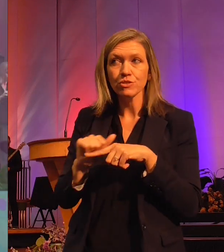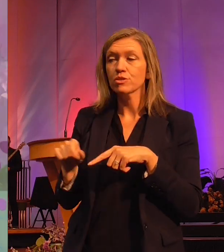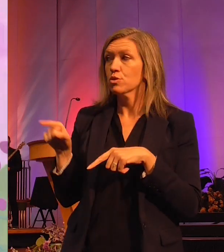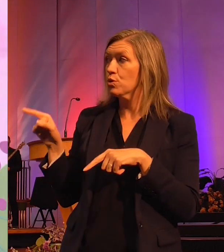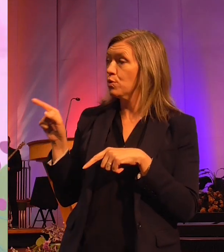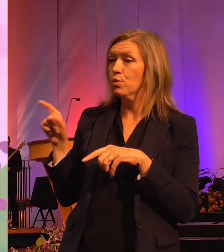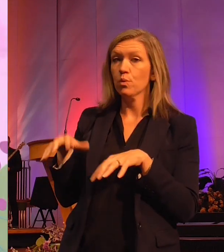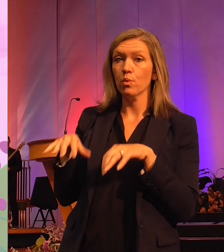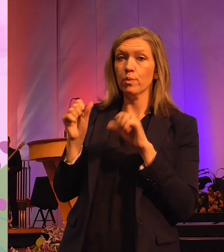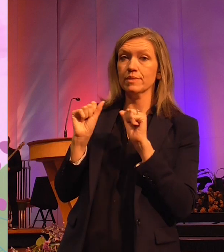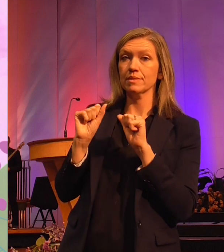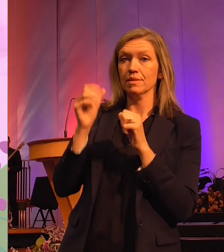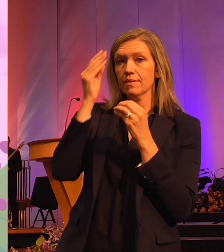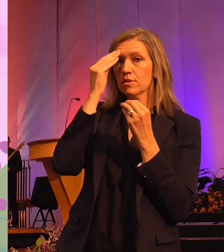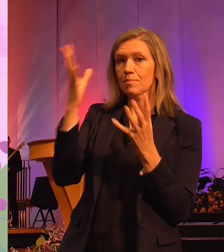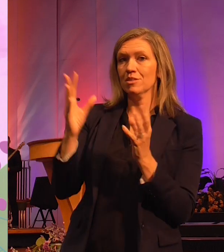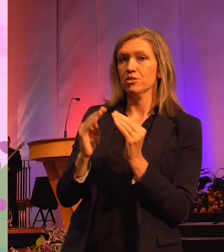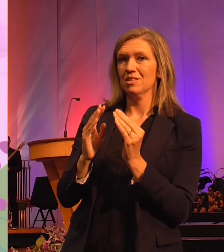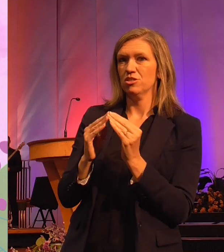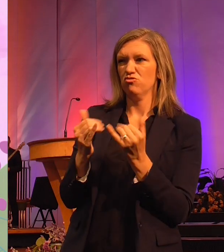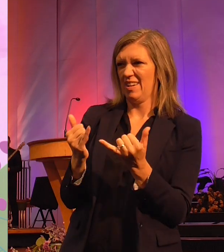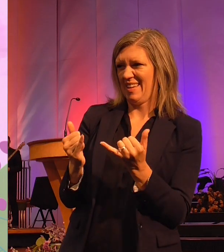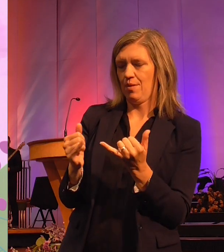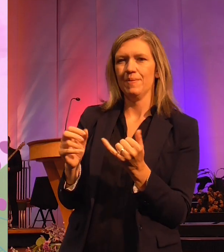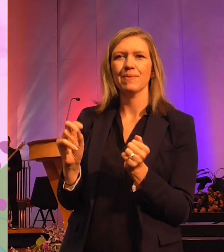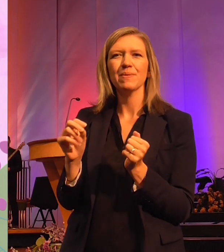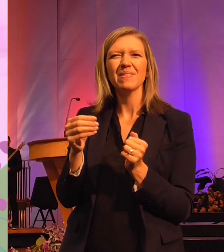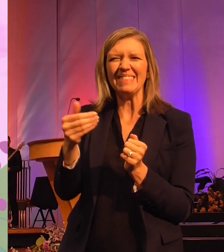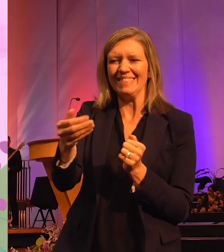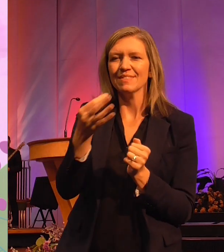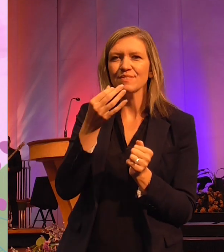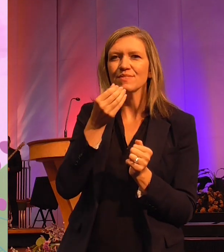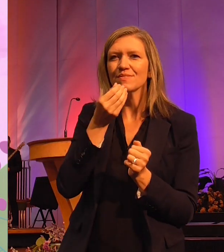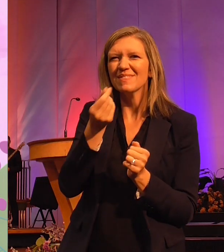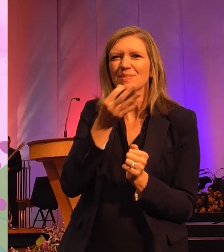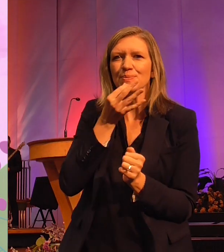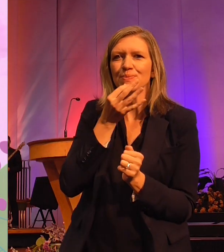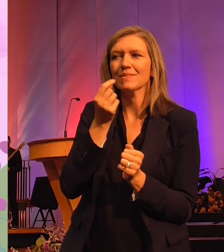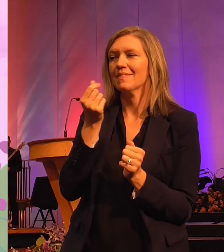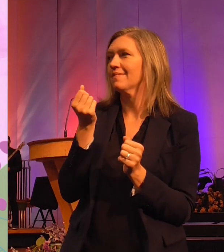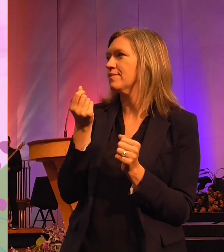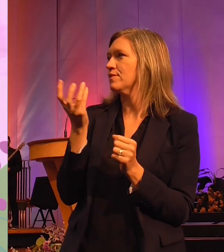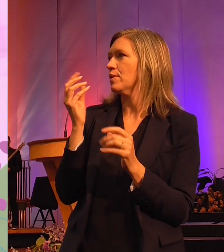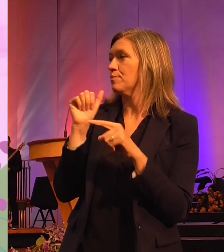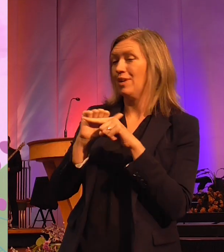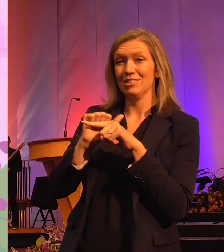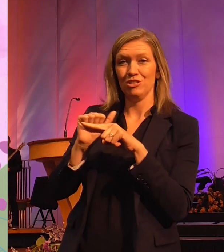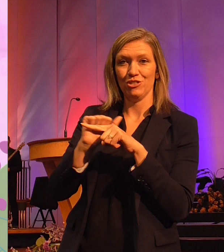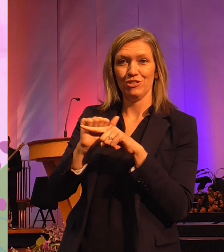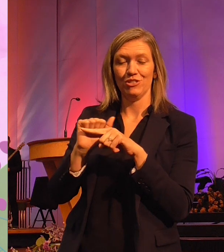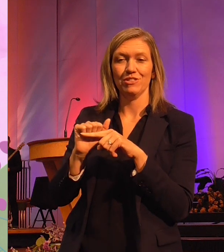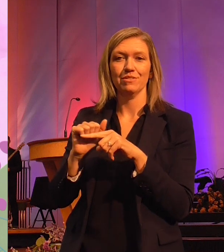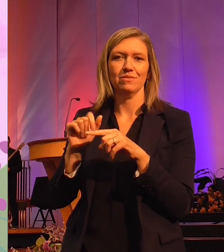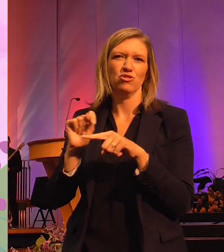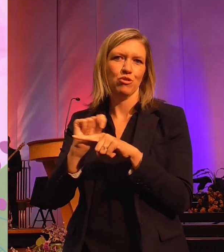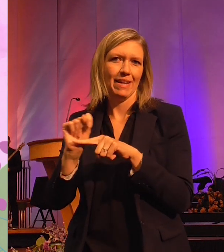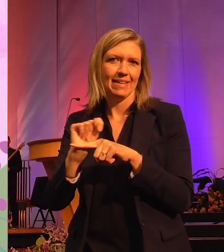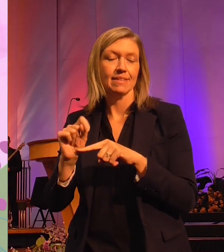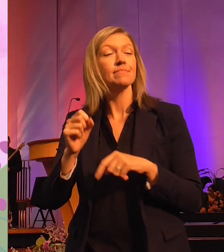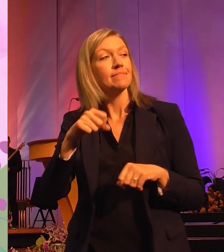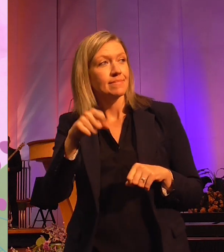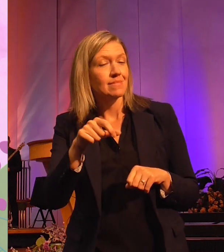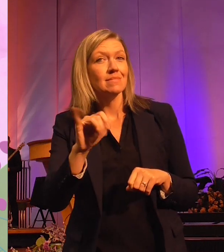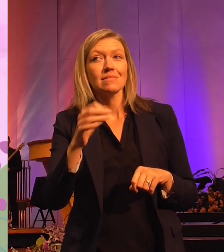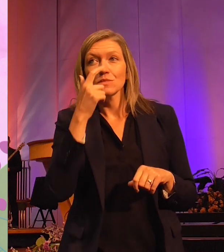are holding an informational session right now. In a few minutes about practitioner training. Yes, absolutely. If you're interested